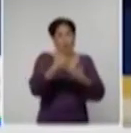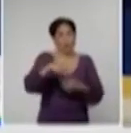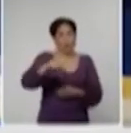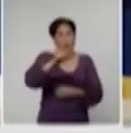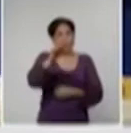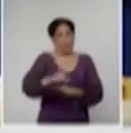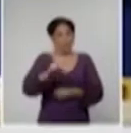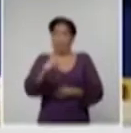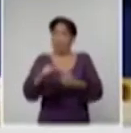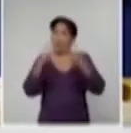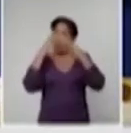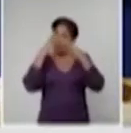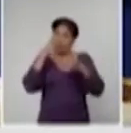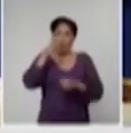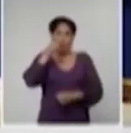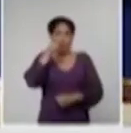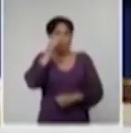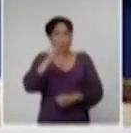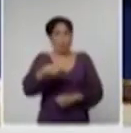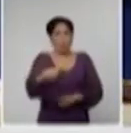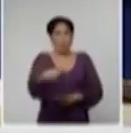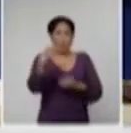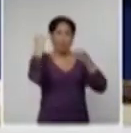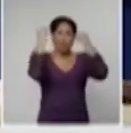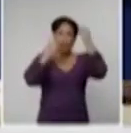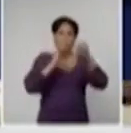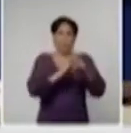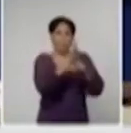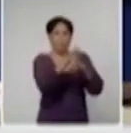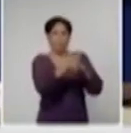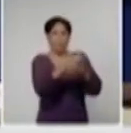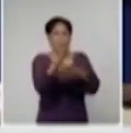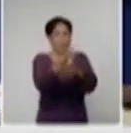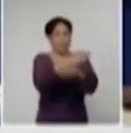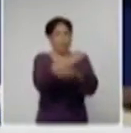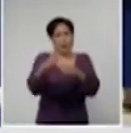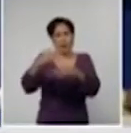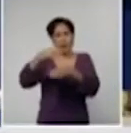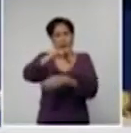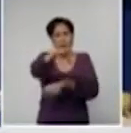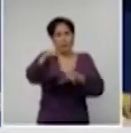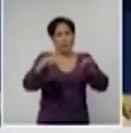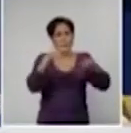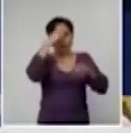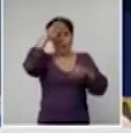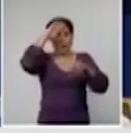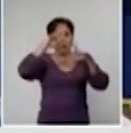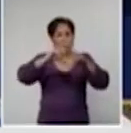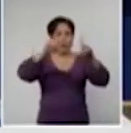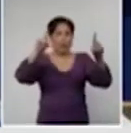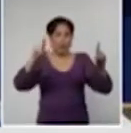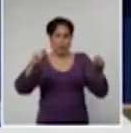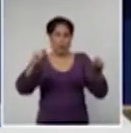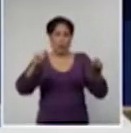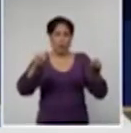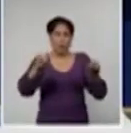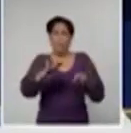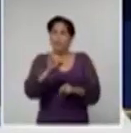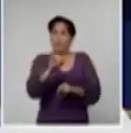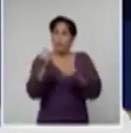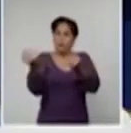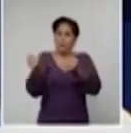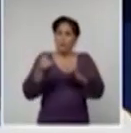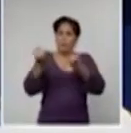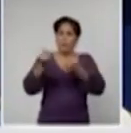all people tuning in from different parts of Cuba and other parts of the world.